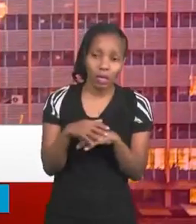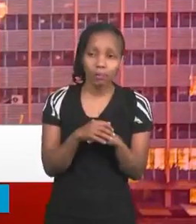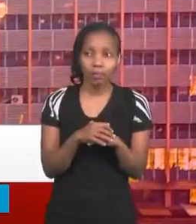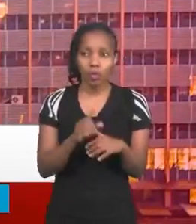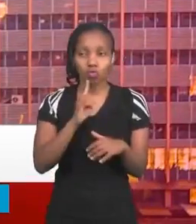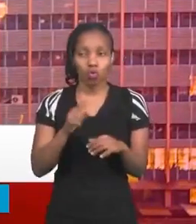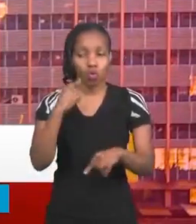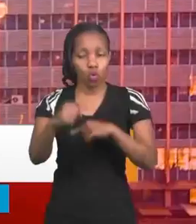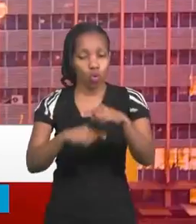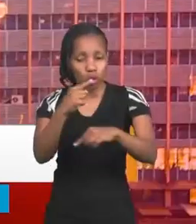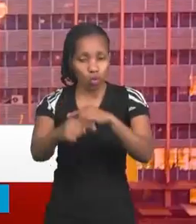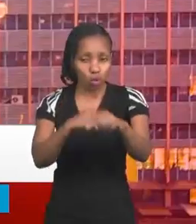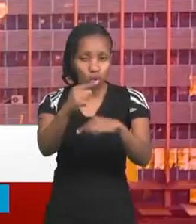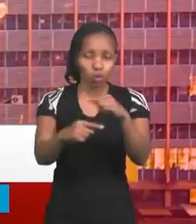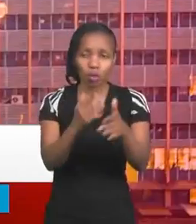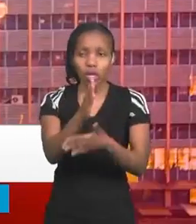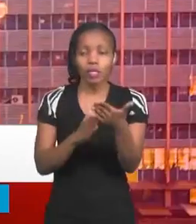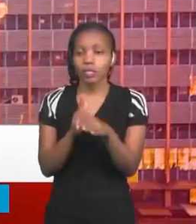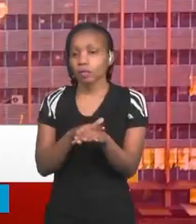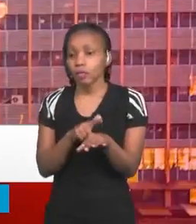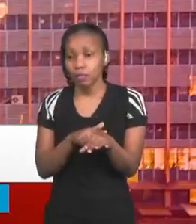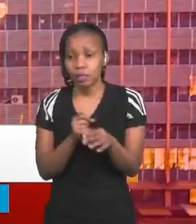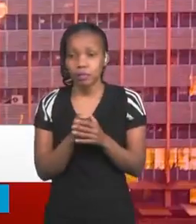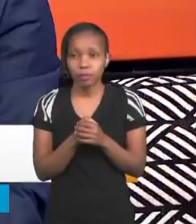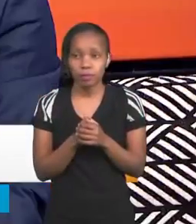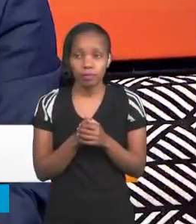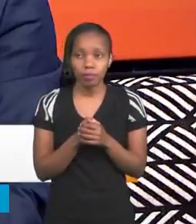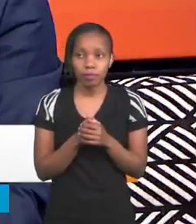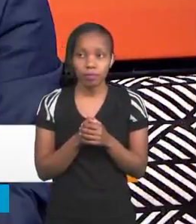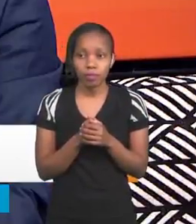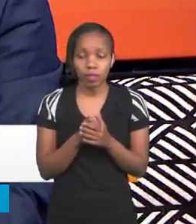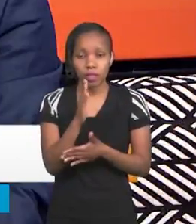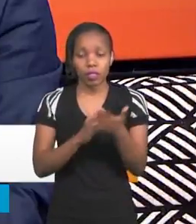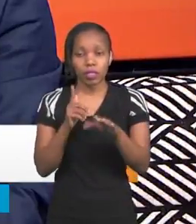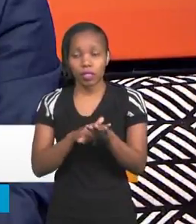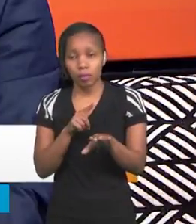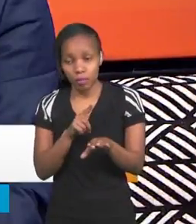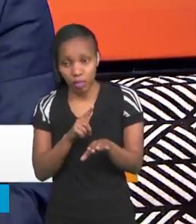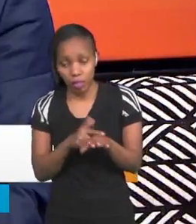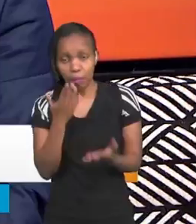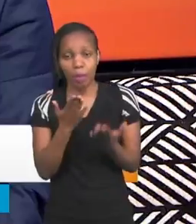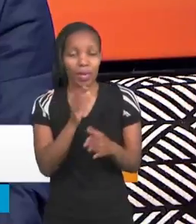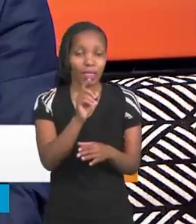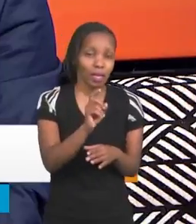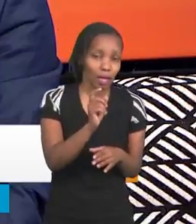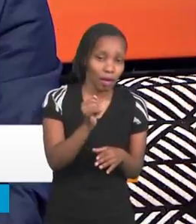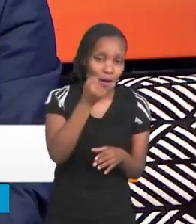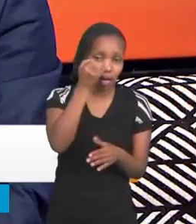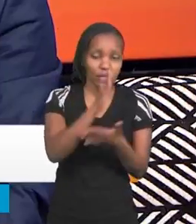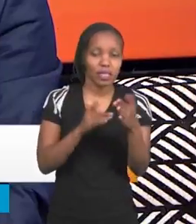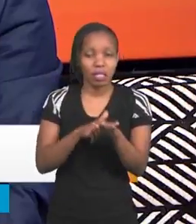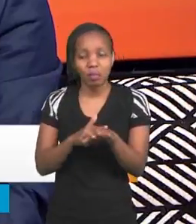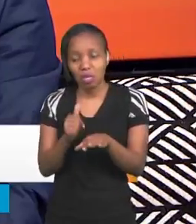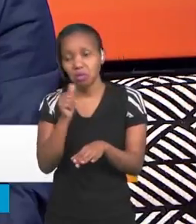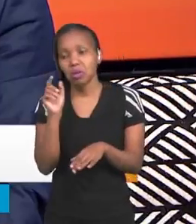is a continuous thing. And that is why sometimes you find, sometimes they lapse, sometimes they relapse. Absolutely. Yes. Absolutely. So once